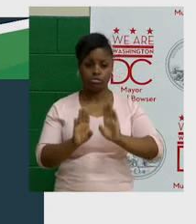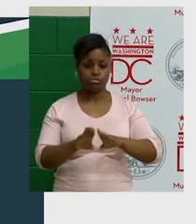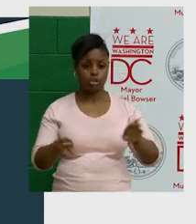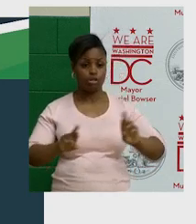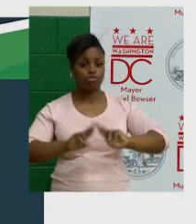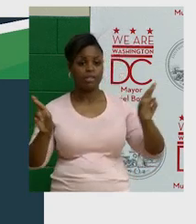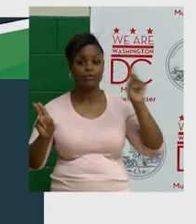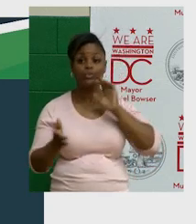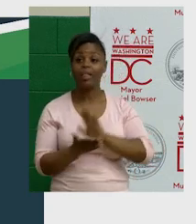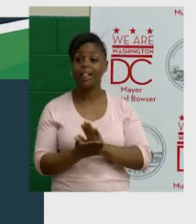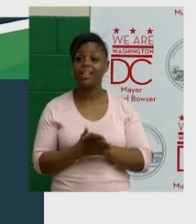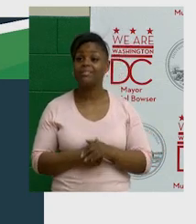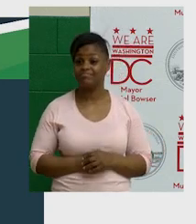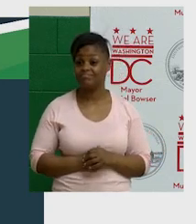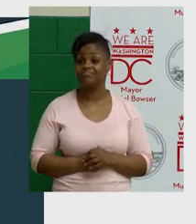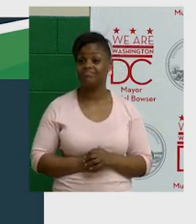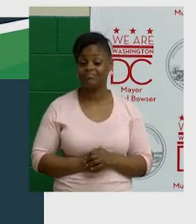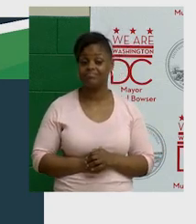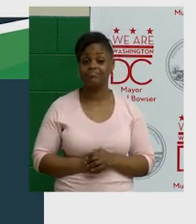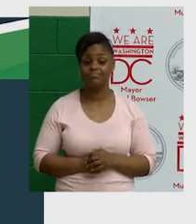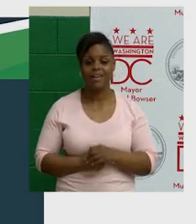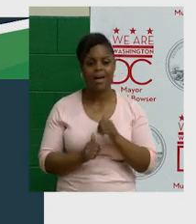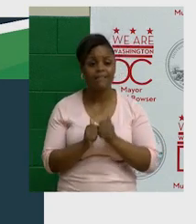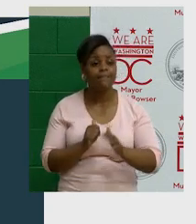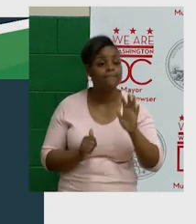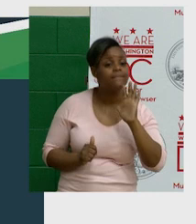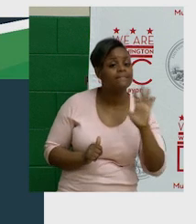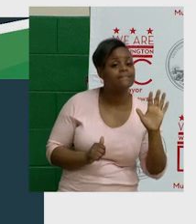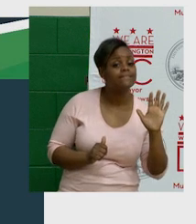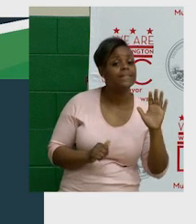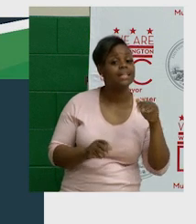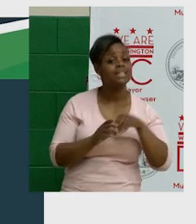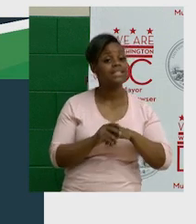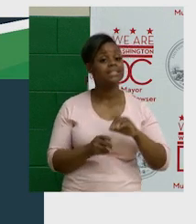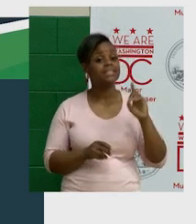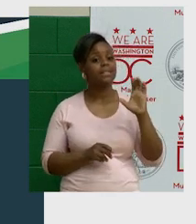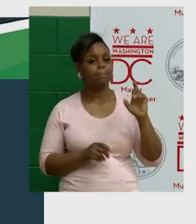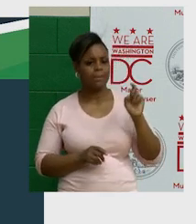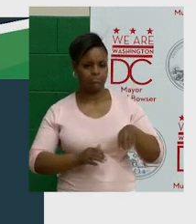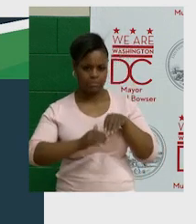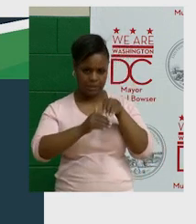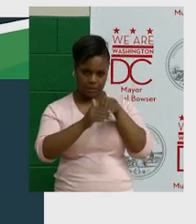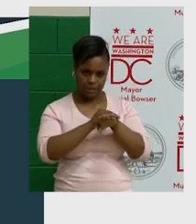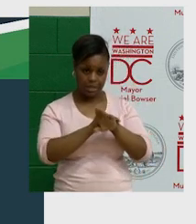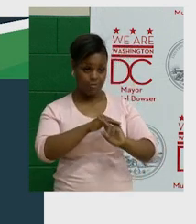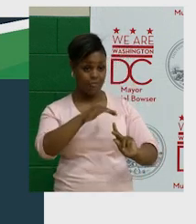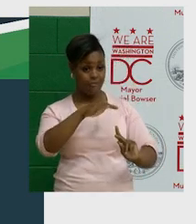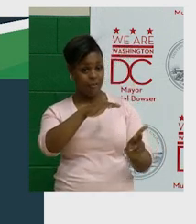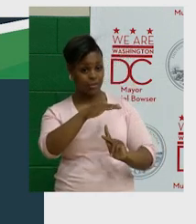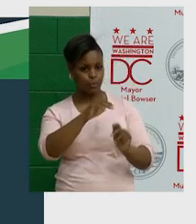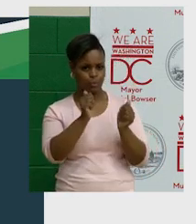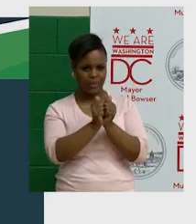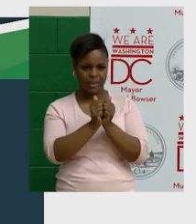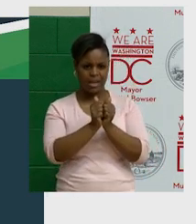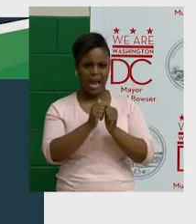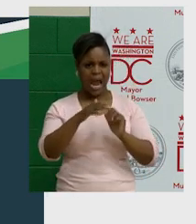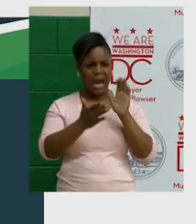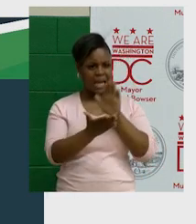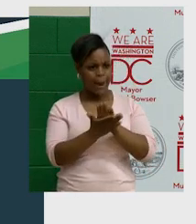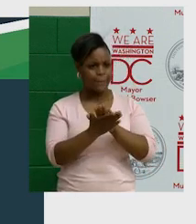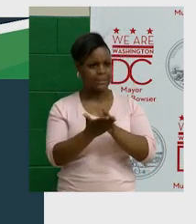school. Every five-year-old in the district needs to arrive into kindergarten with the academic skills and